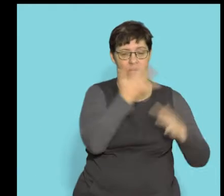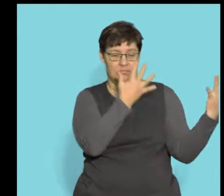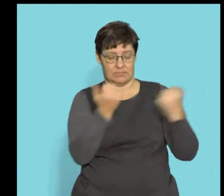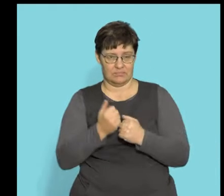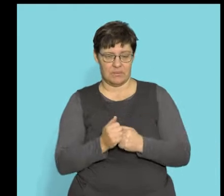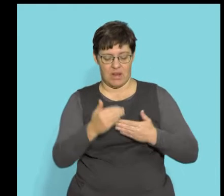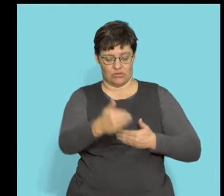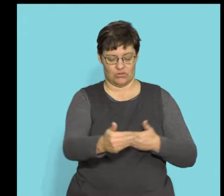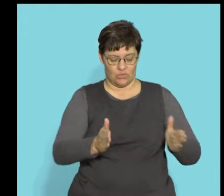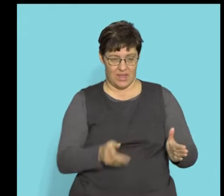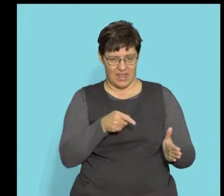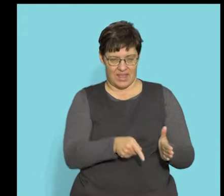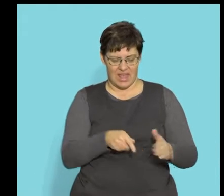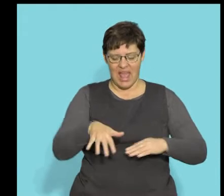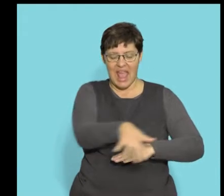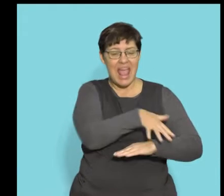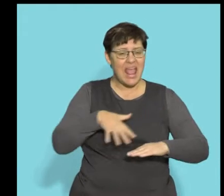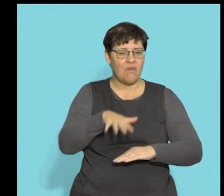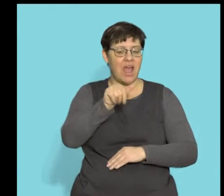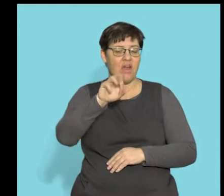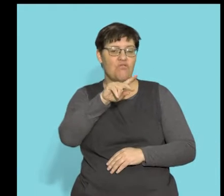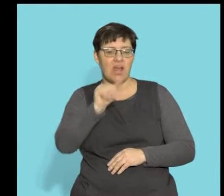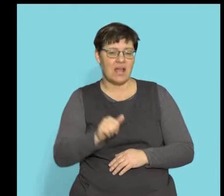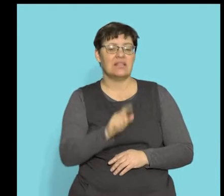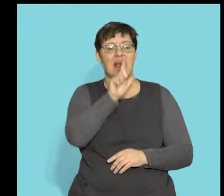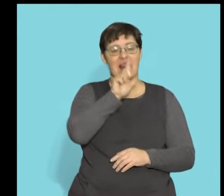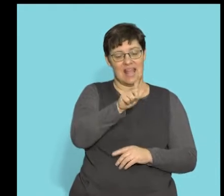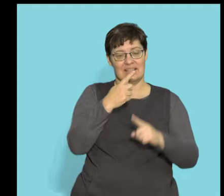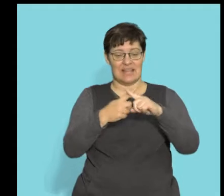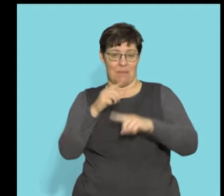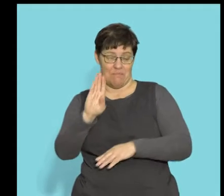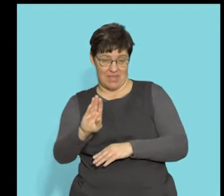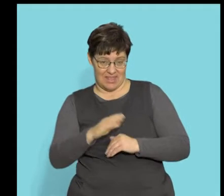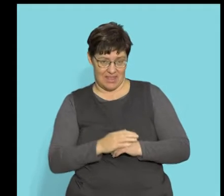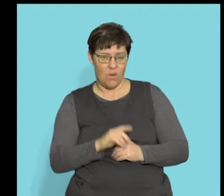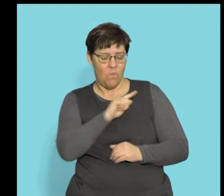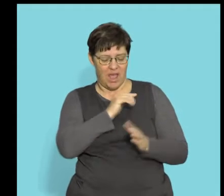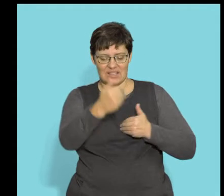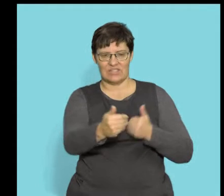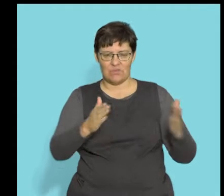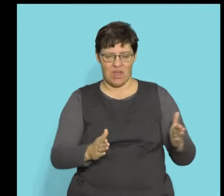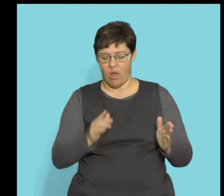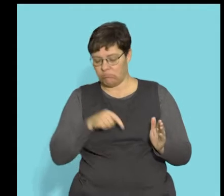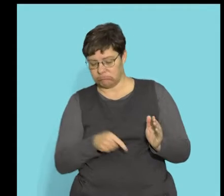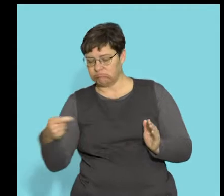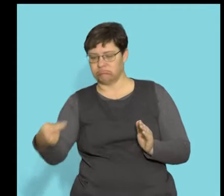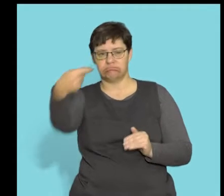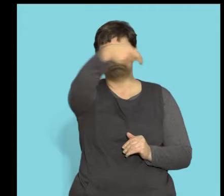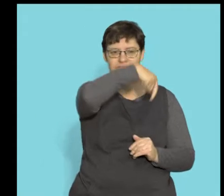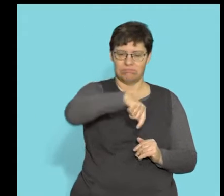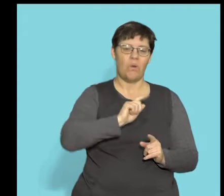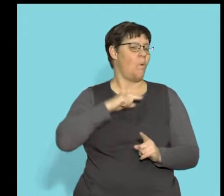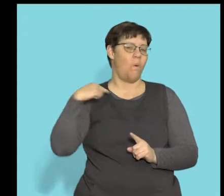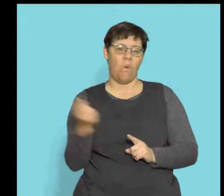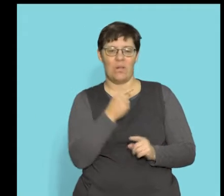bottom square. And what is the area of the base? Length times breadth, but because it is a square, all sides are equal. So the area